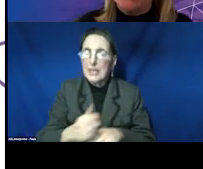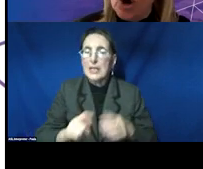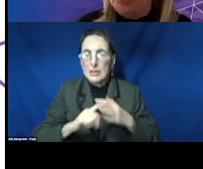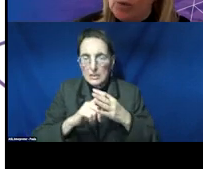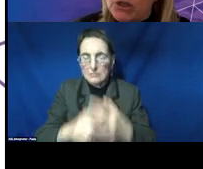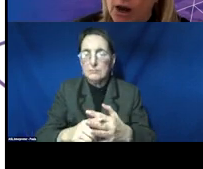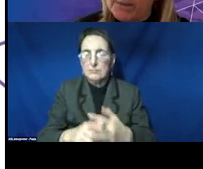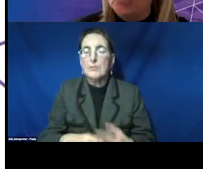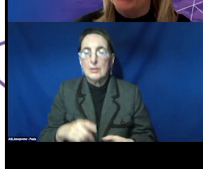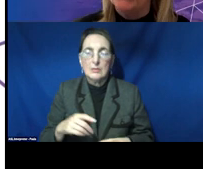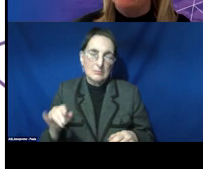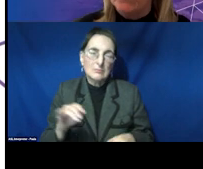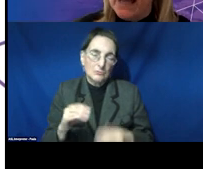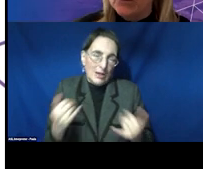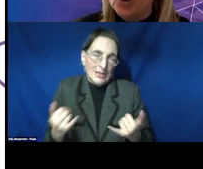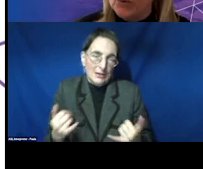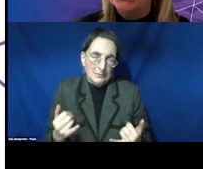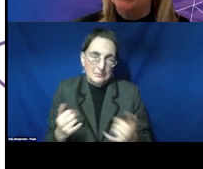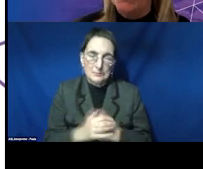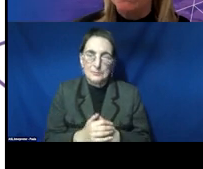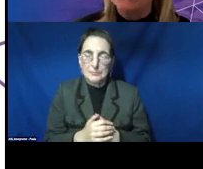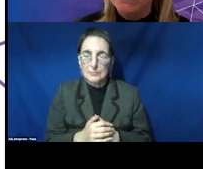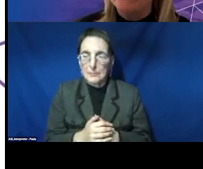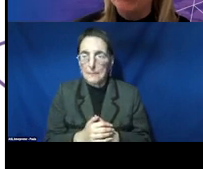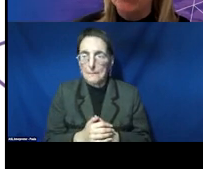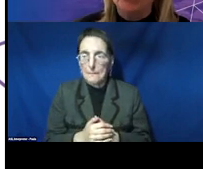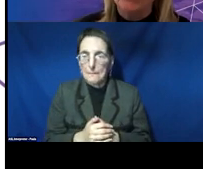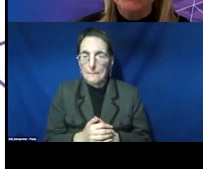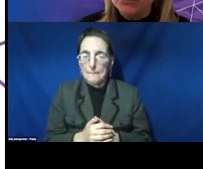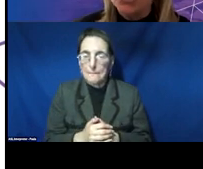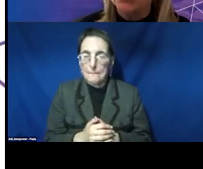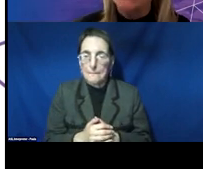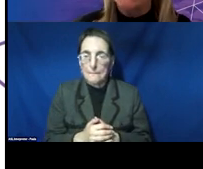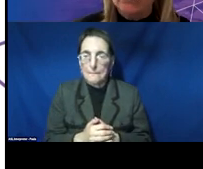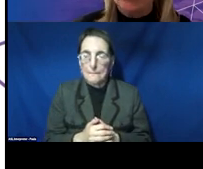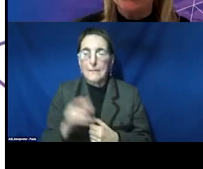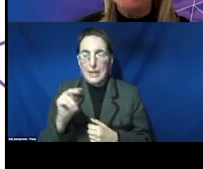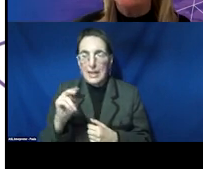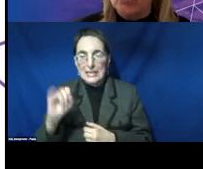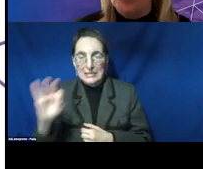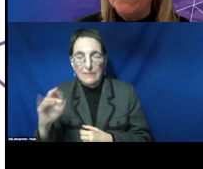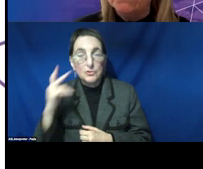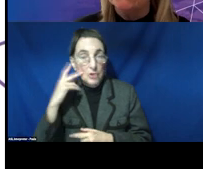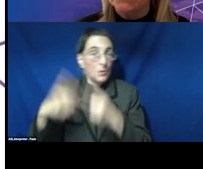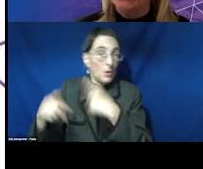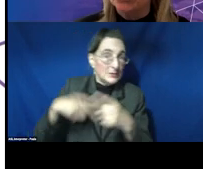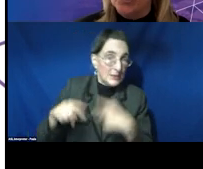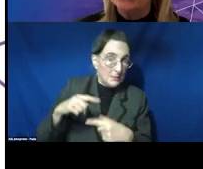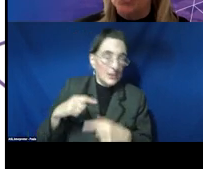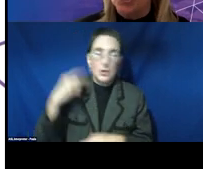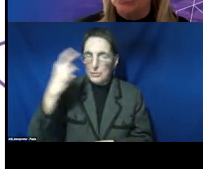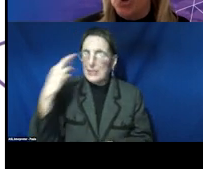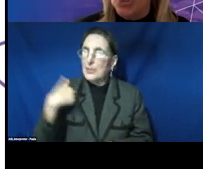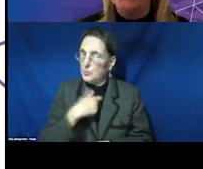NSF saw what was coming when the original NSPM 33 was issued and realized that we needed to get a